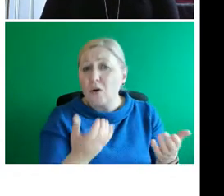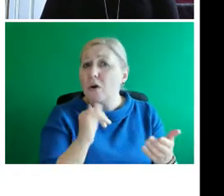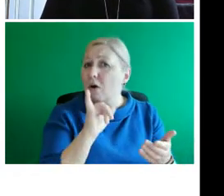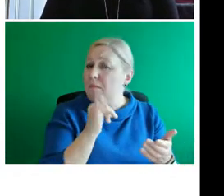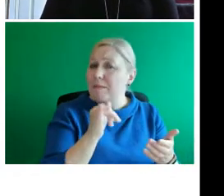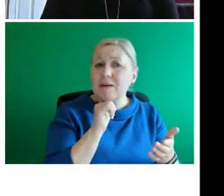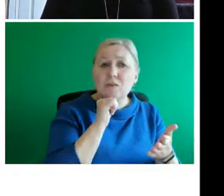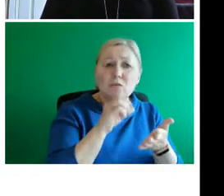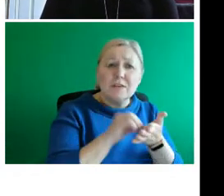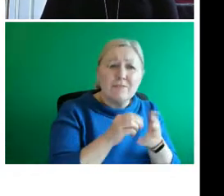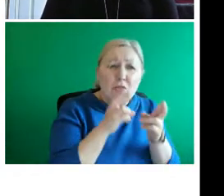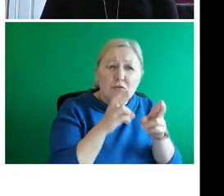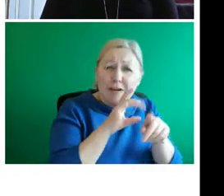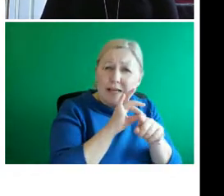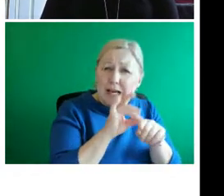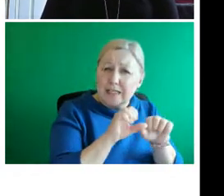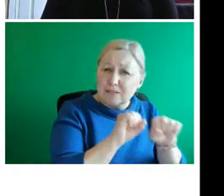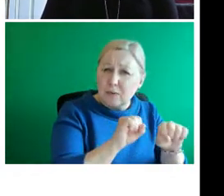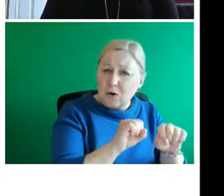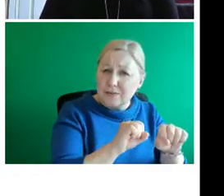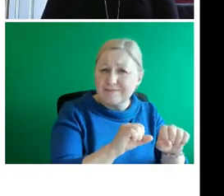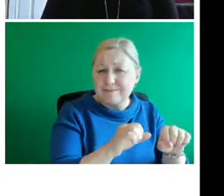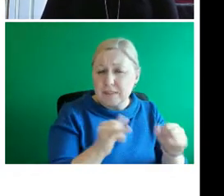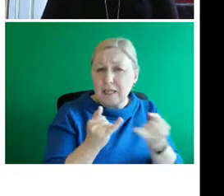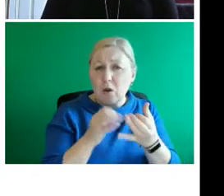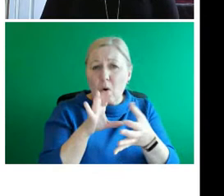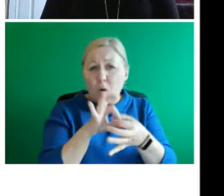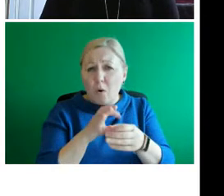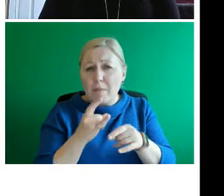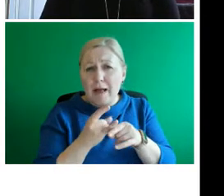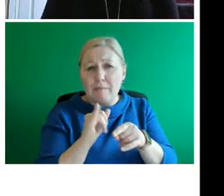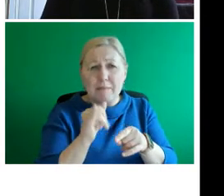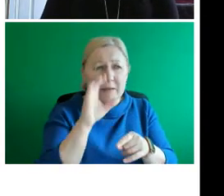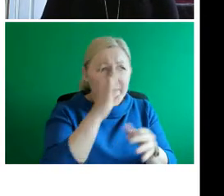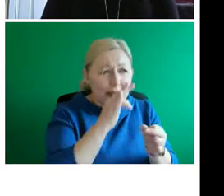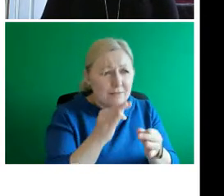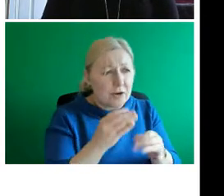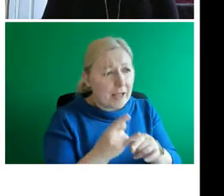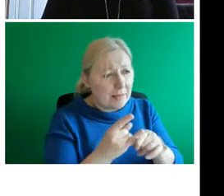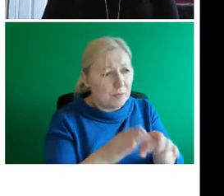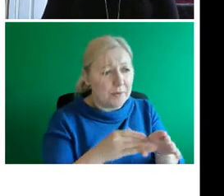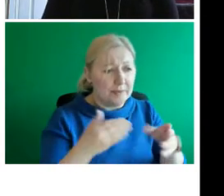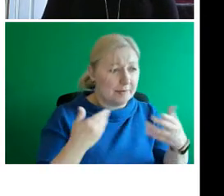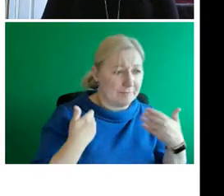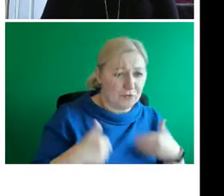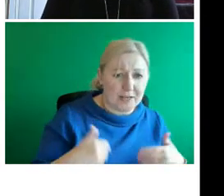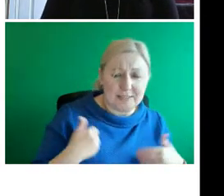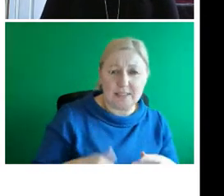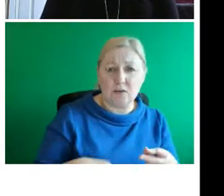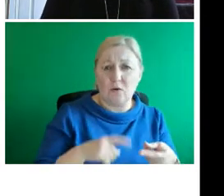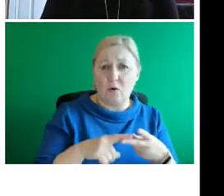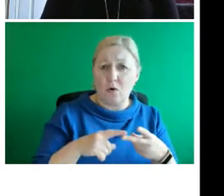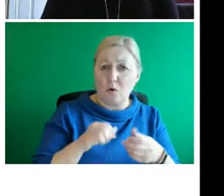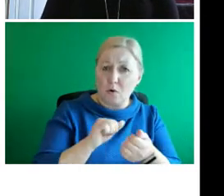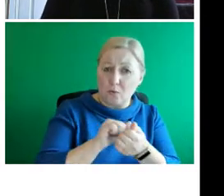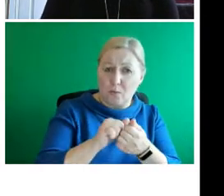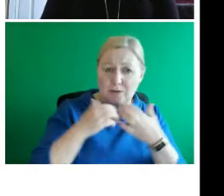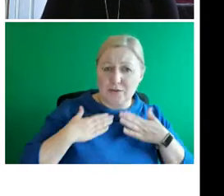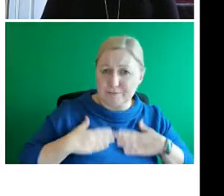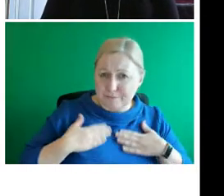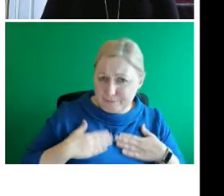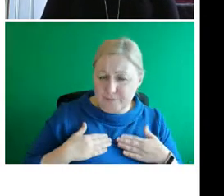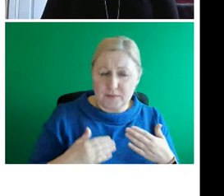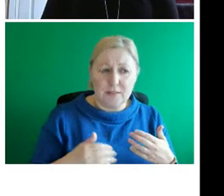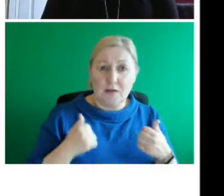everybody needs help with washing and dressing. Some people just need conversation. They just need social interaction,